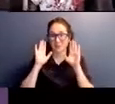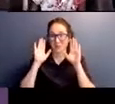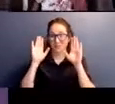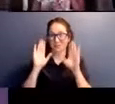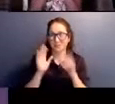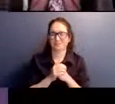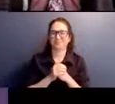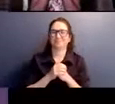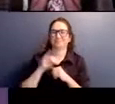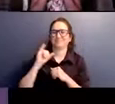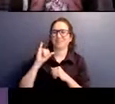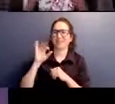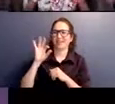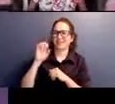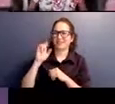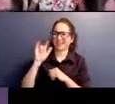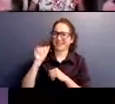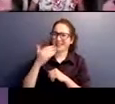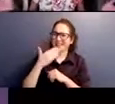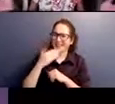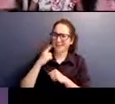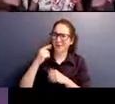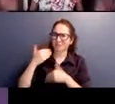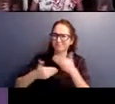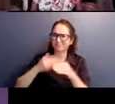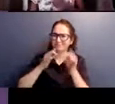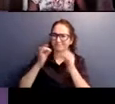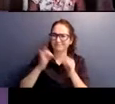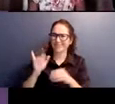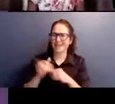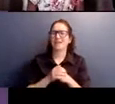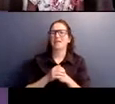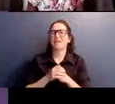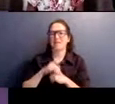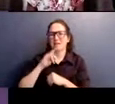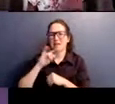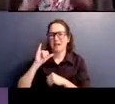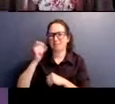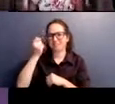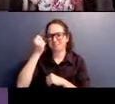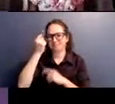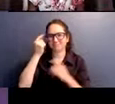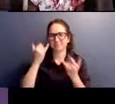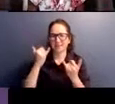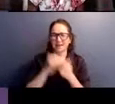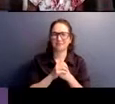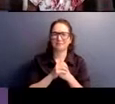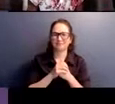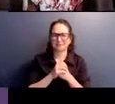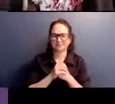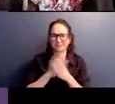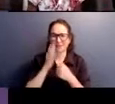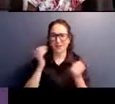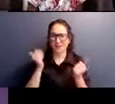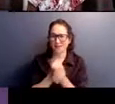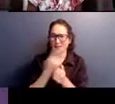Felicia, thank you so much for walking us through that. I really think I have a great idea of everything that we spoke